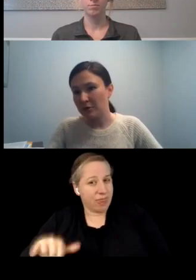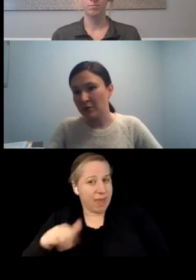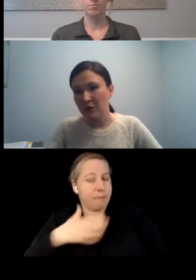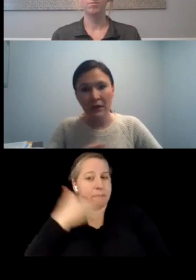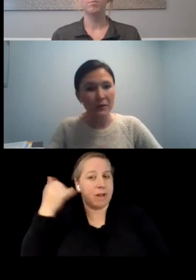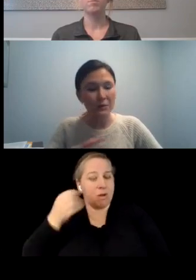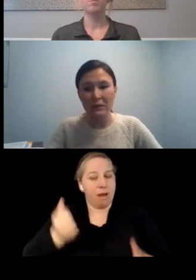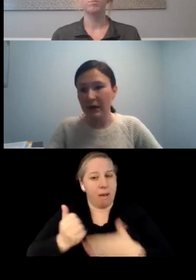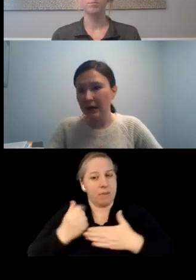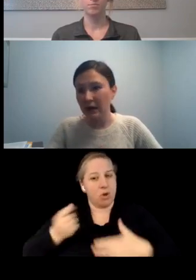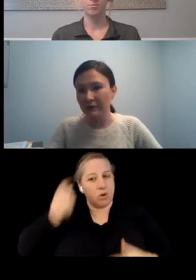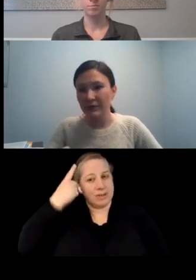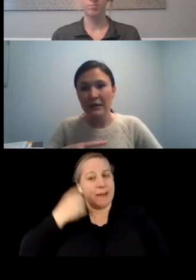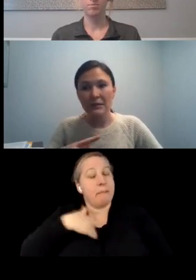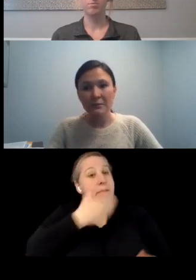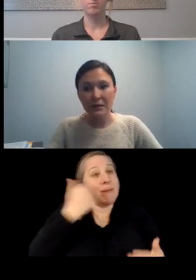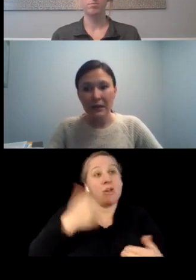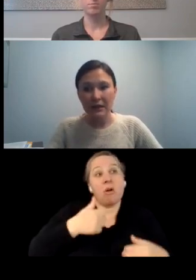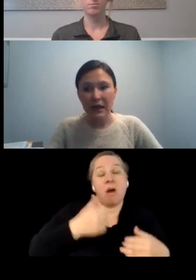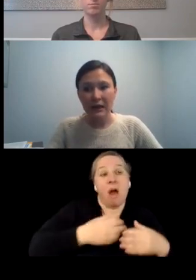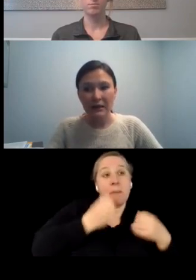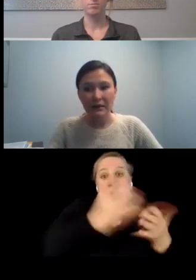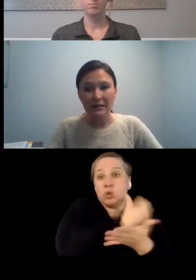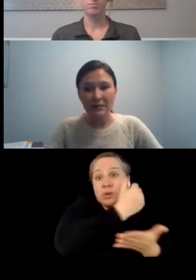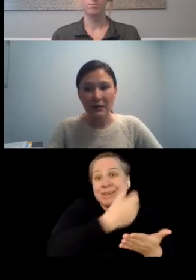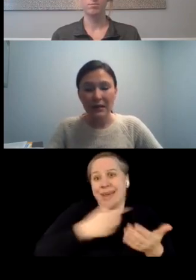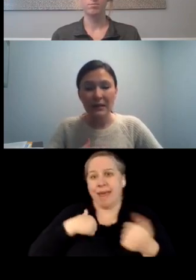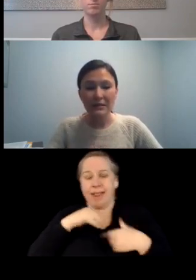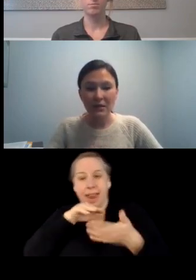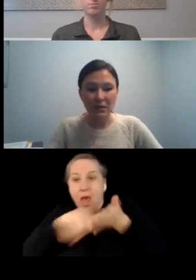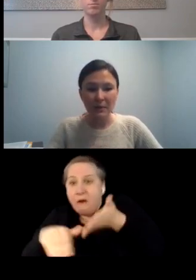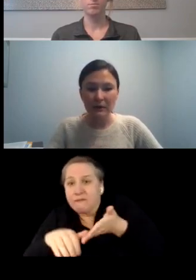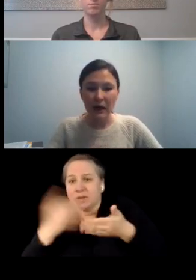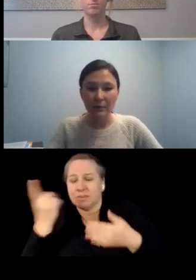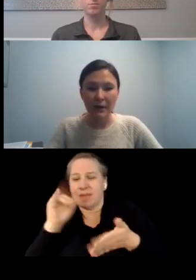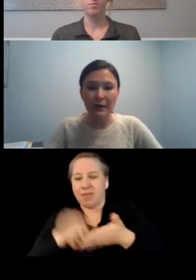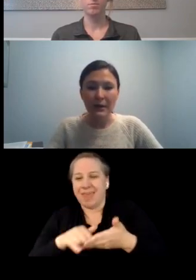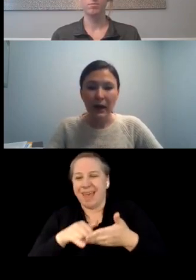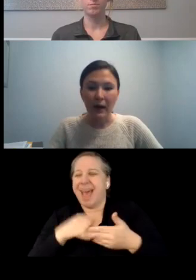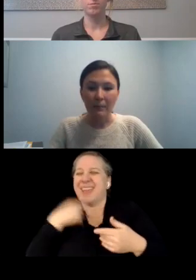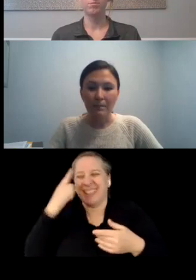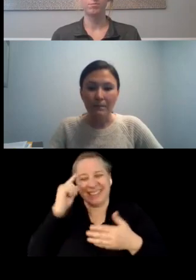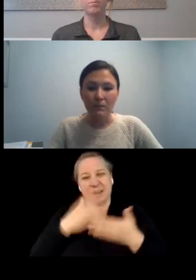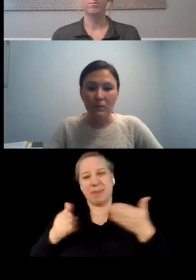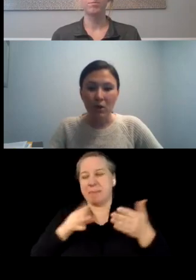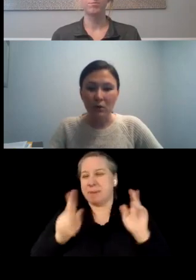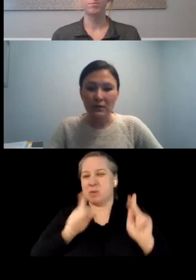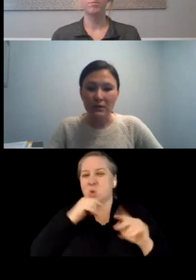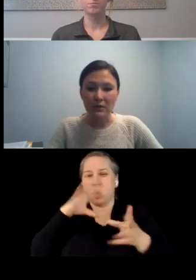it was a better opportunity, there was a layoff, something like that. I think that's something that isn't talked about a lot, but